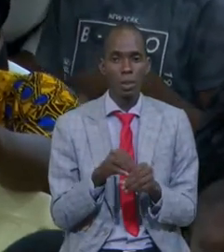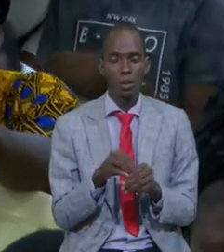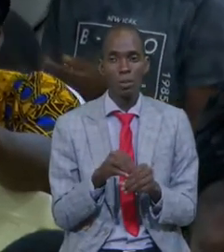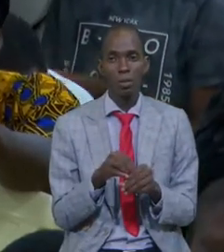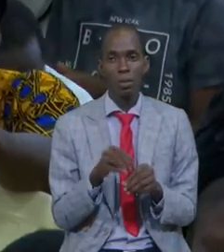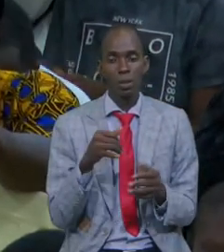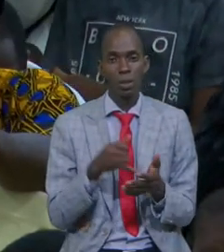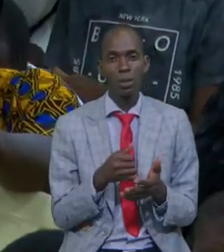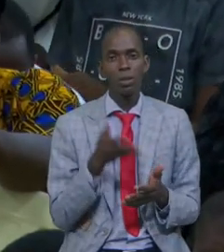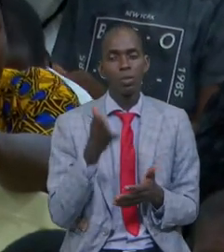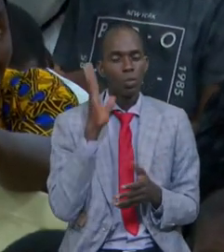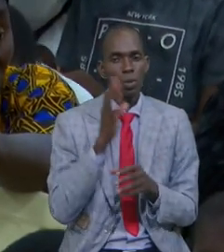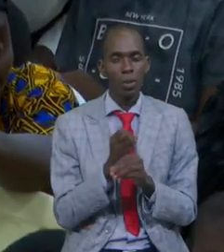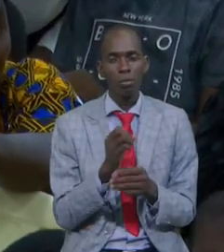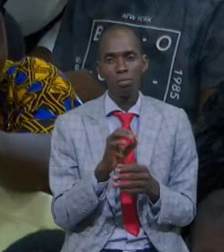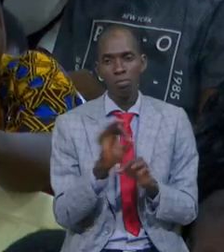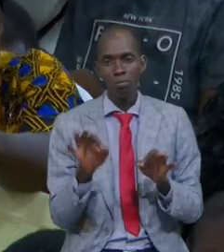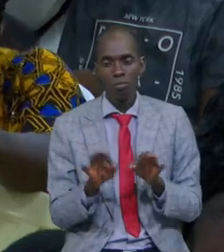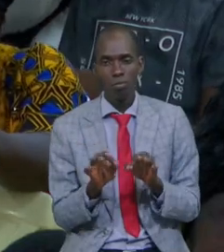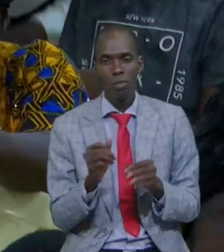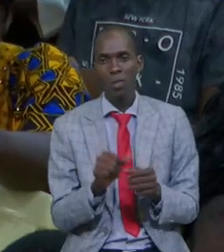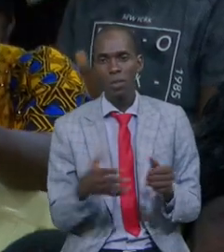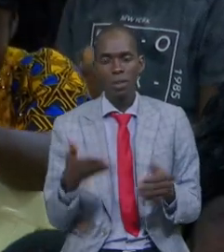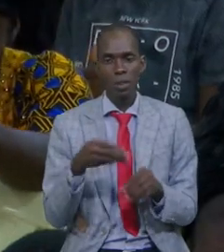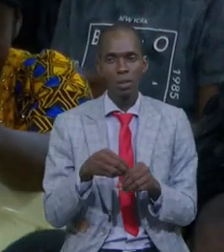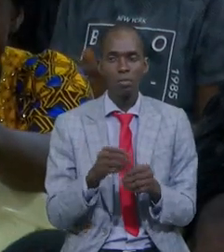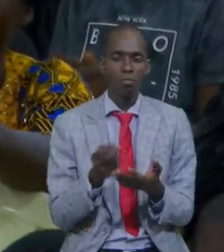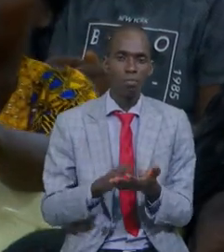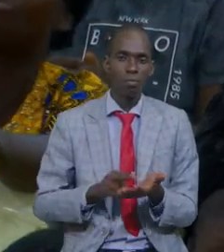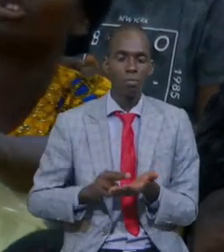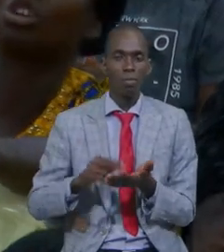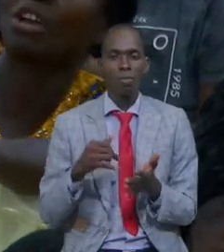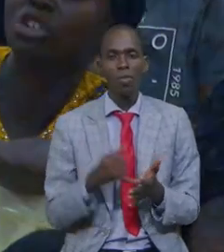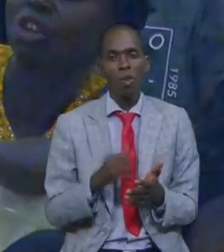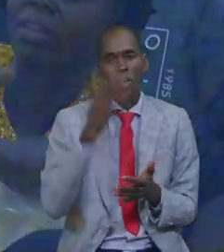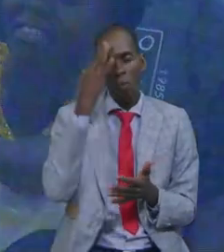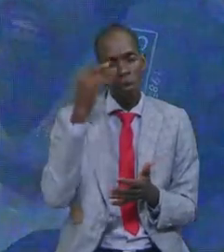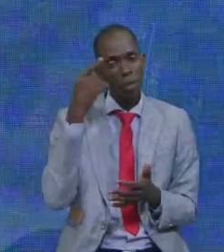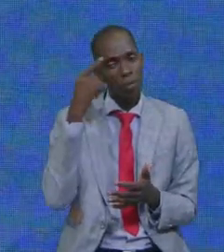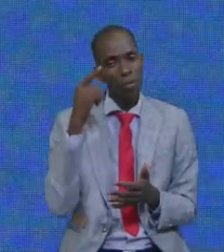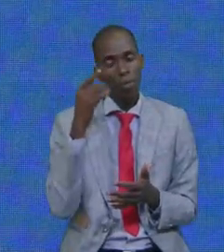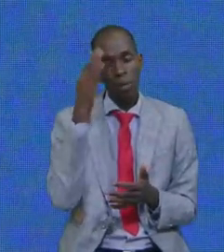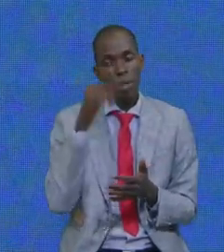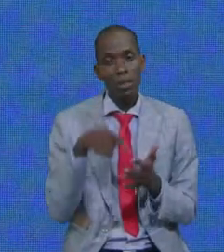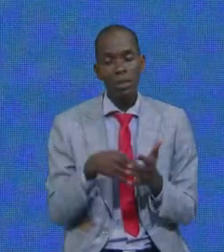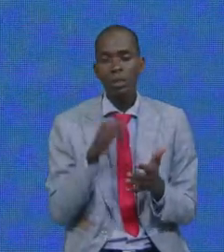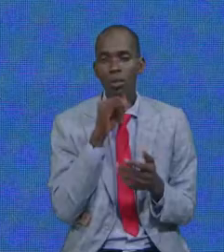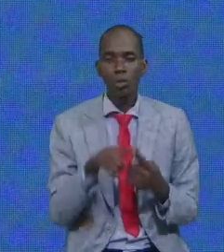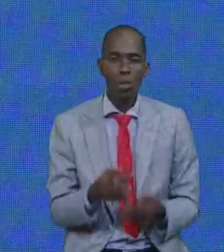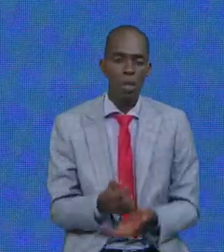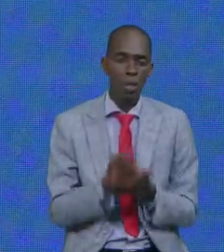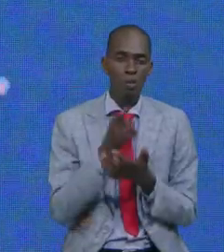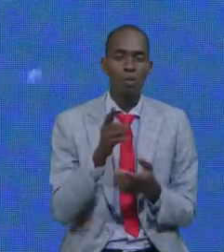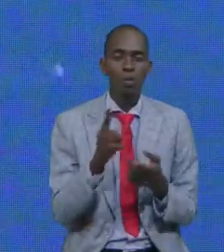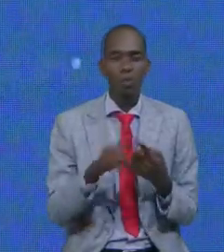of more spiritual benefit and help to you to strengthen your faith and to help you to continue in